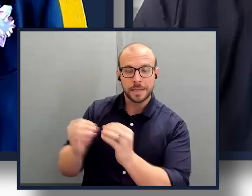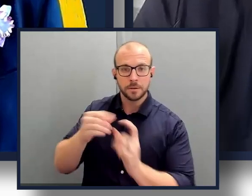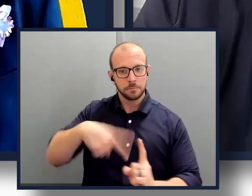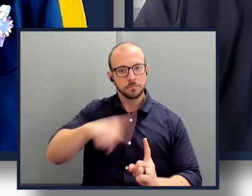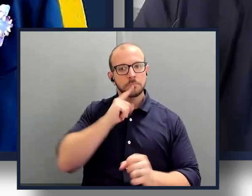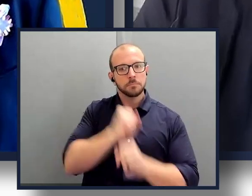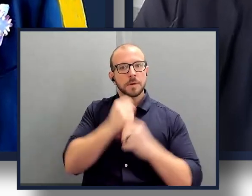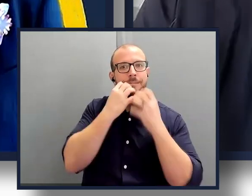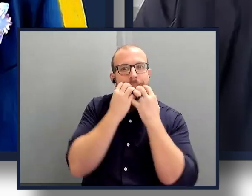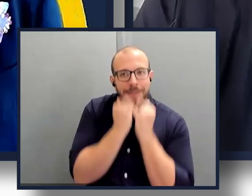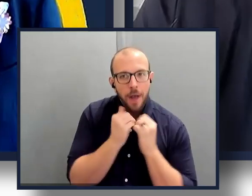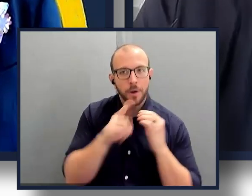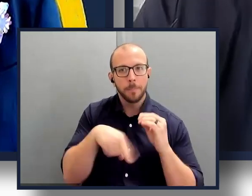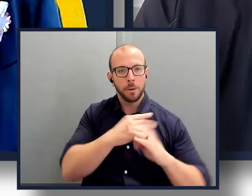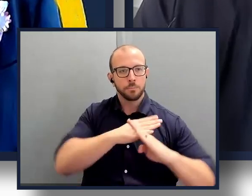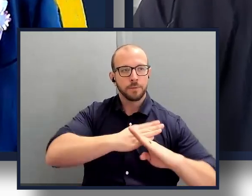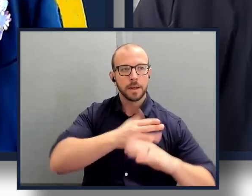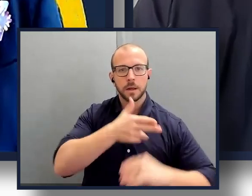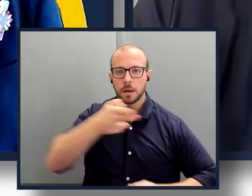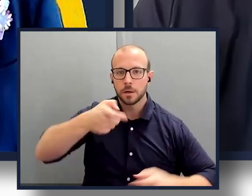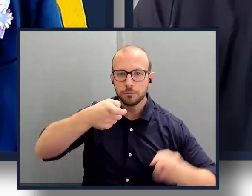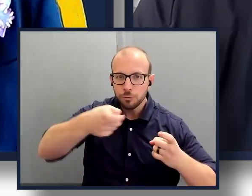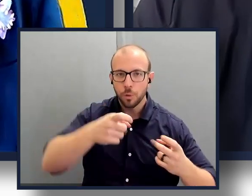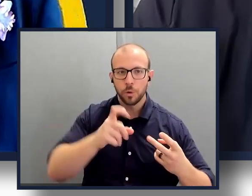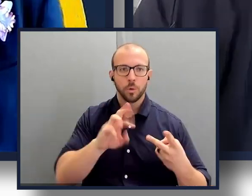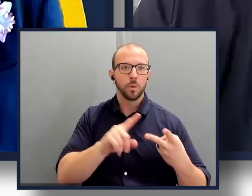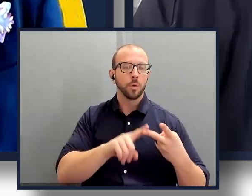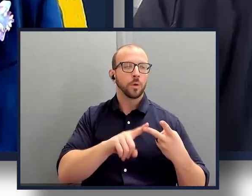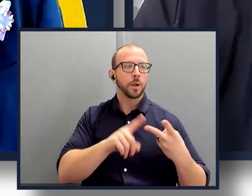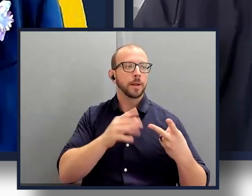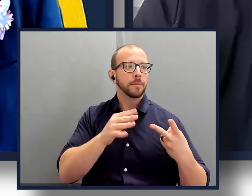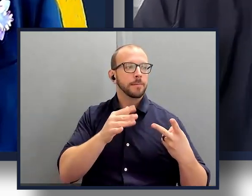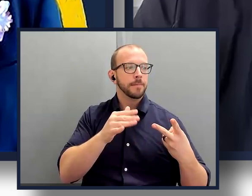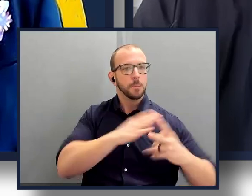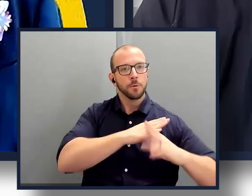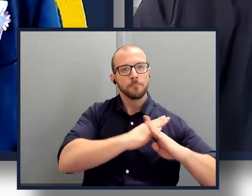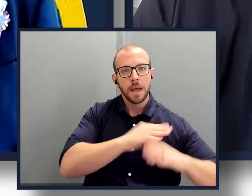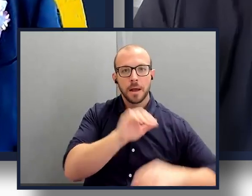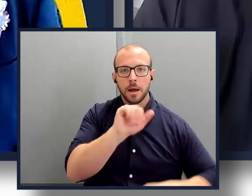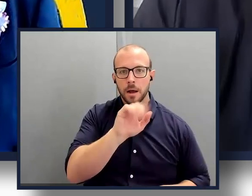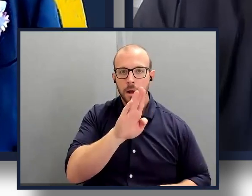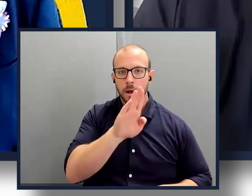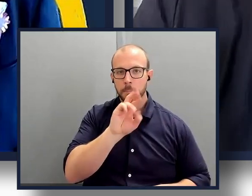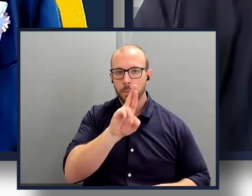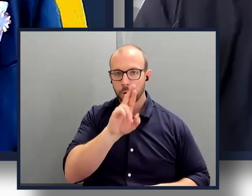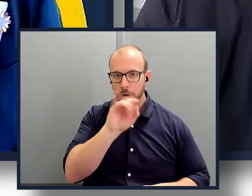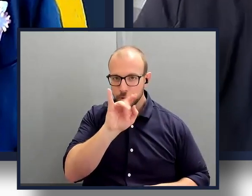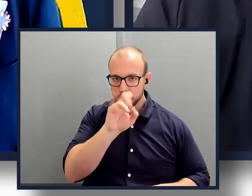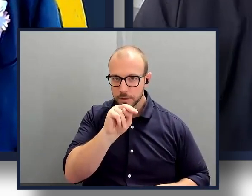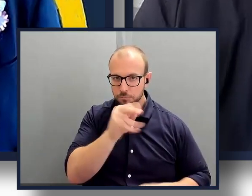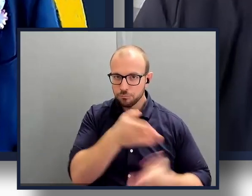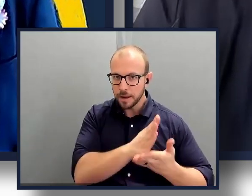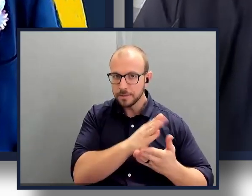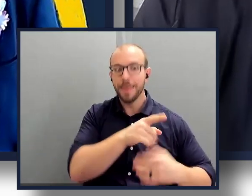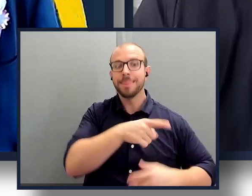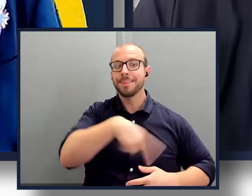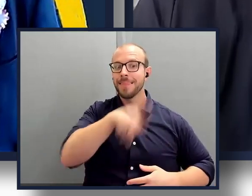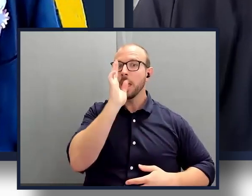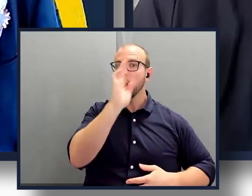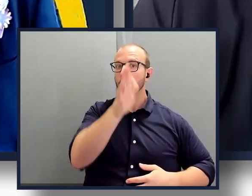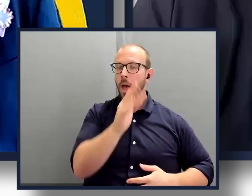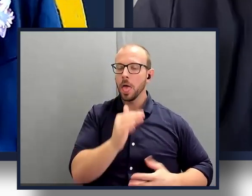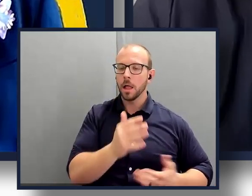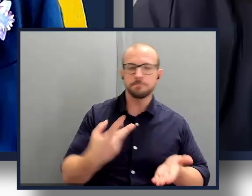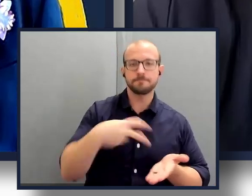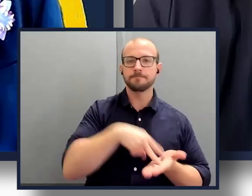gun control or about preventing abortion rights, they are going to put the effort and the time and the money into